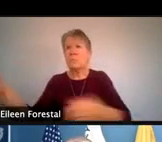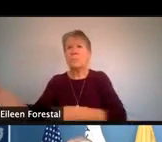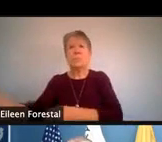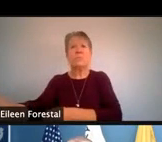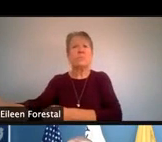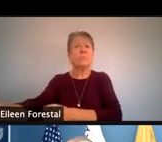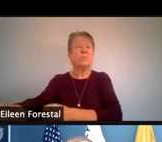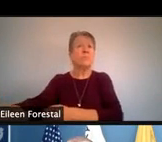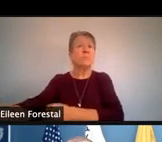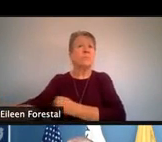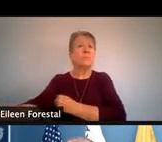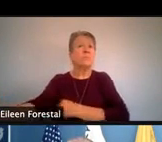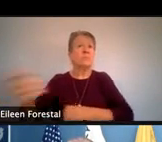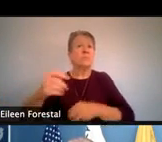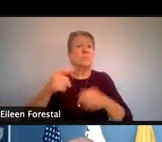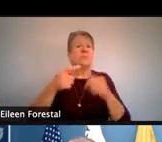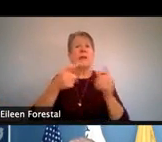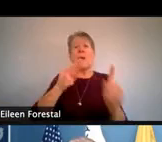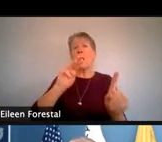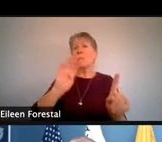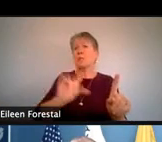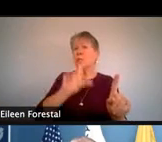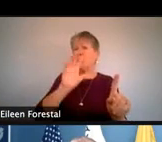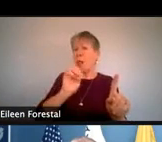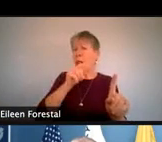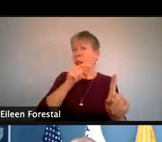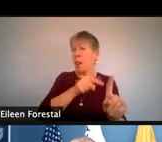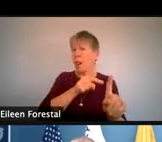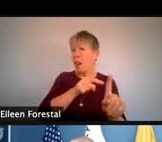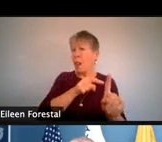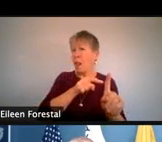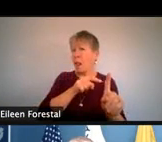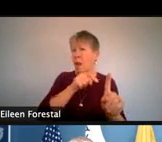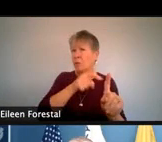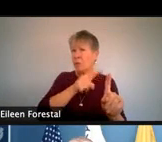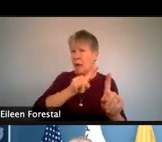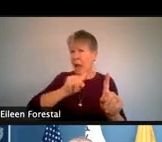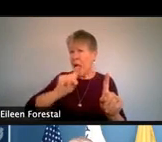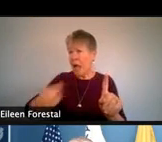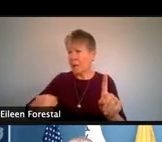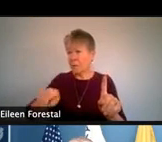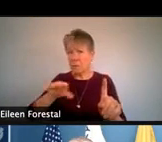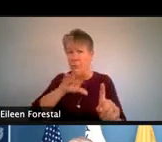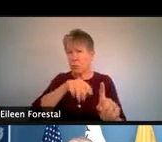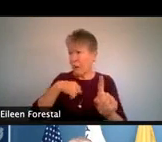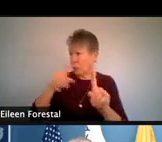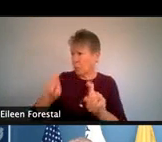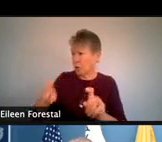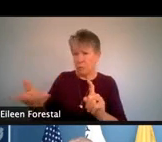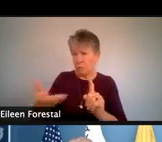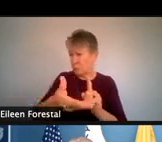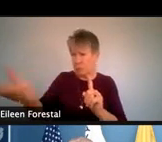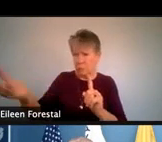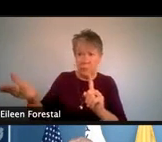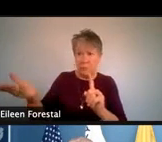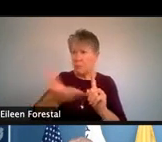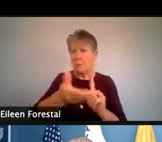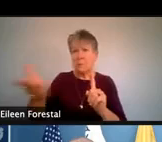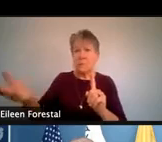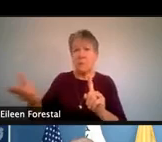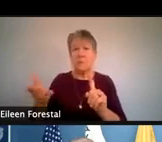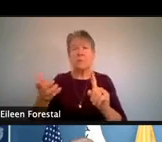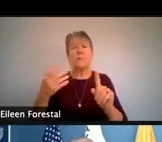reaching out, asking members of the press if they have questions. We'll go a little bit beyond. I know we had a hard stop